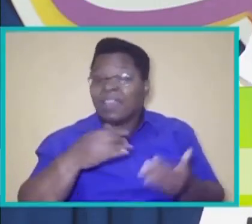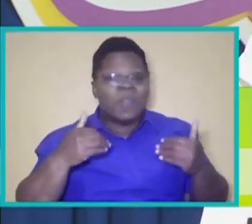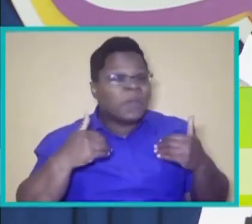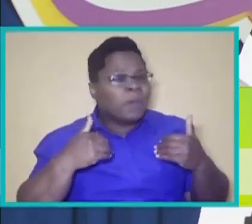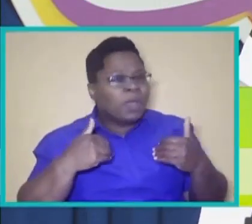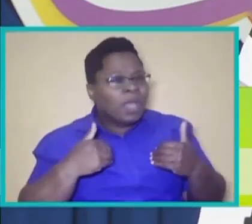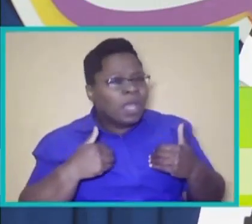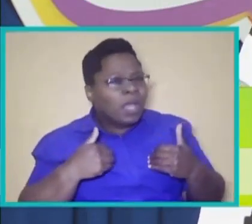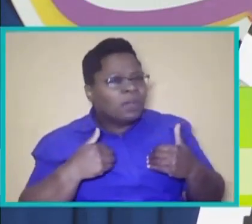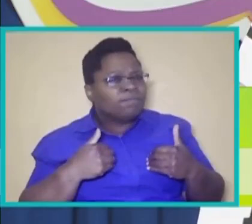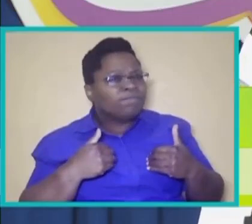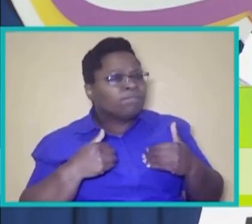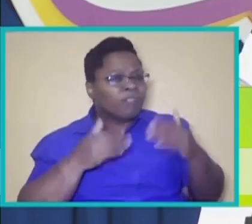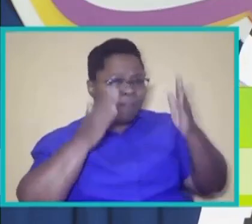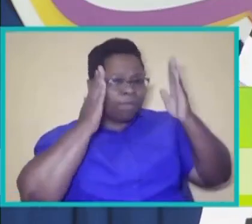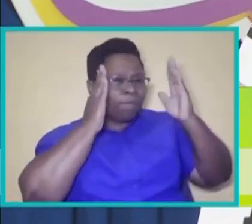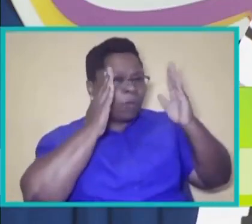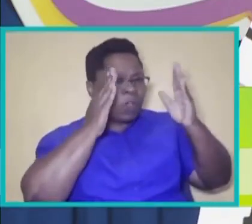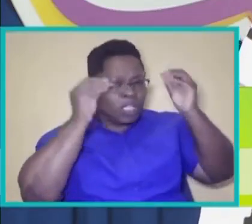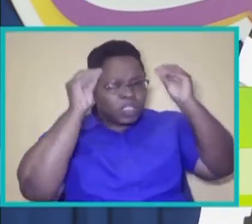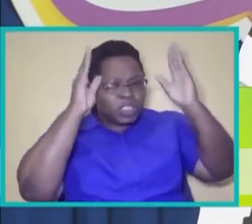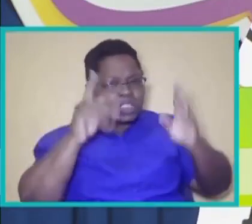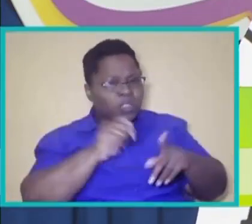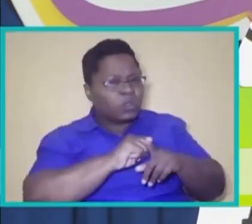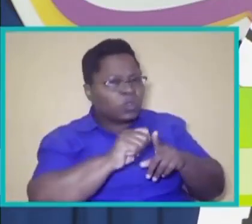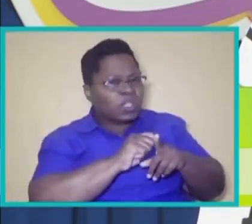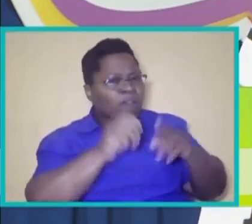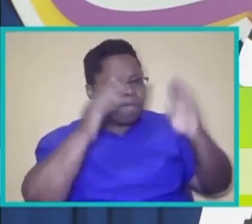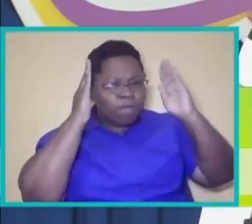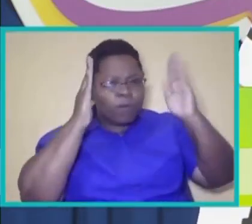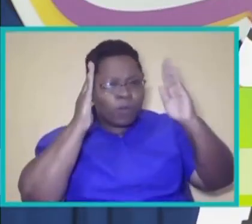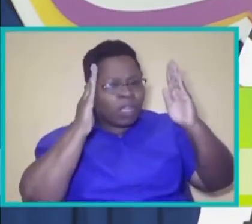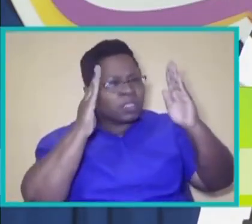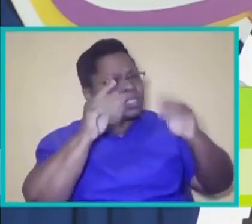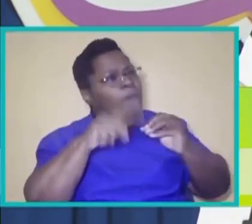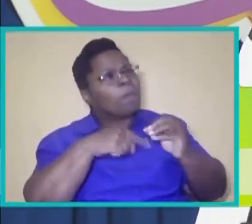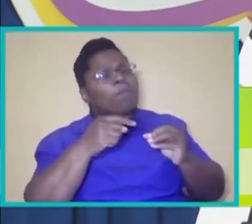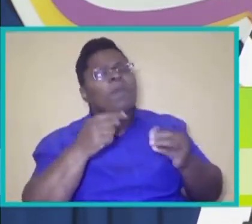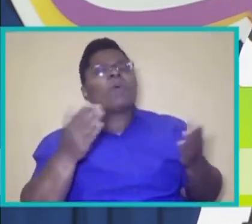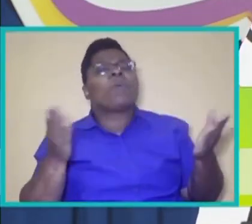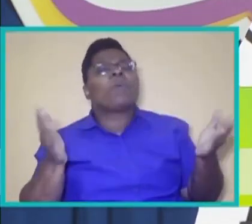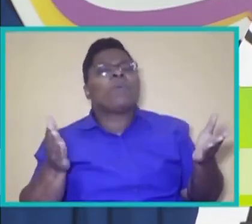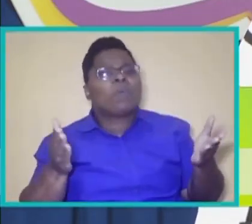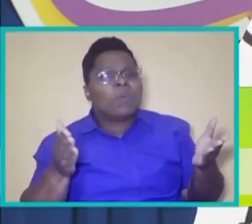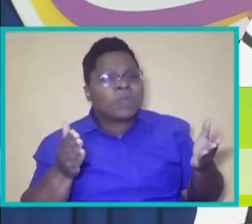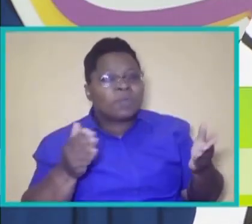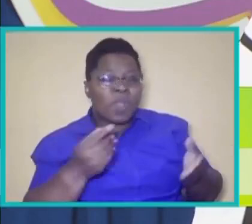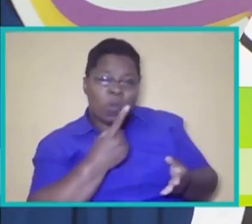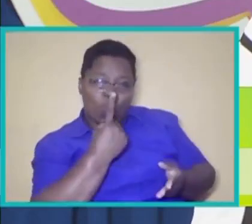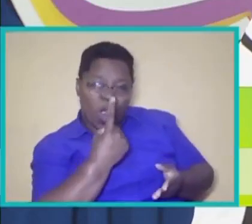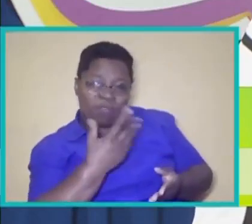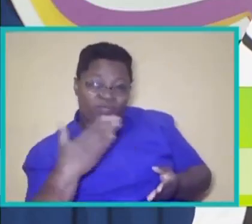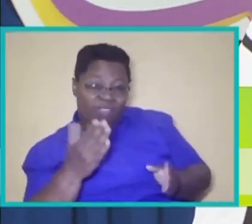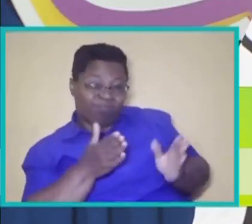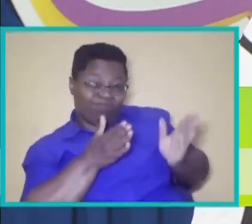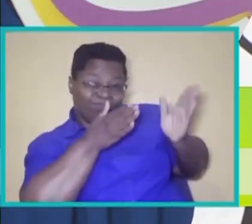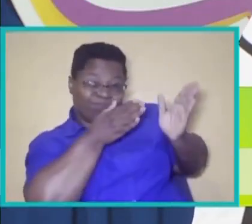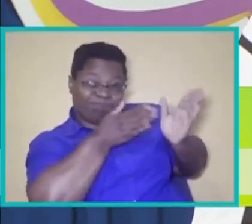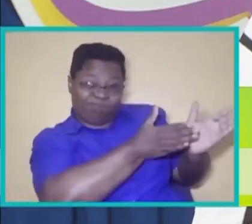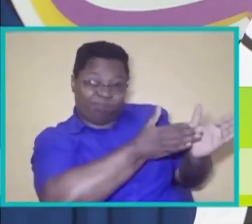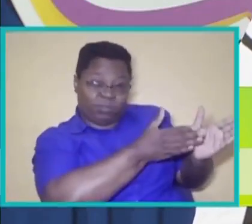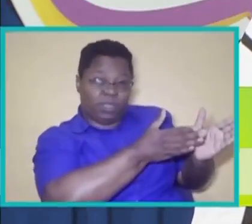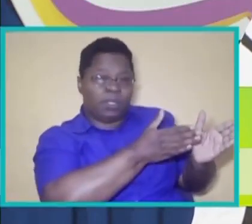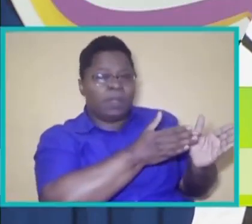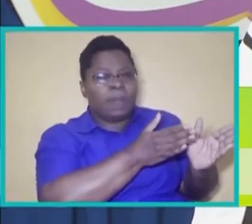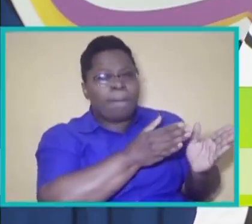about getting students ready for the workplace by internships and placing